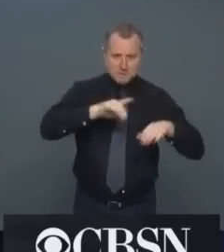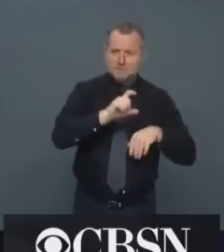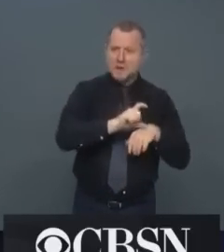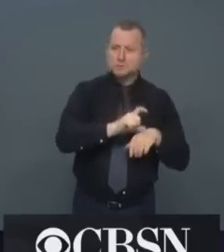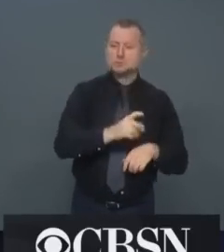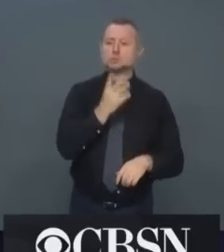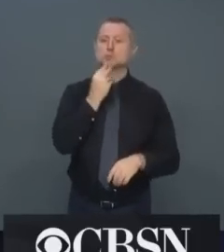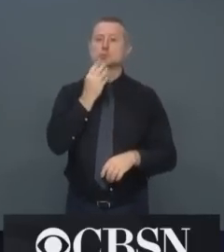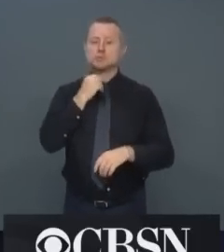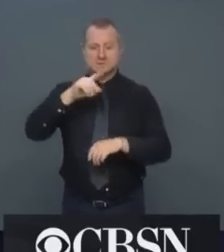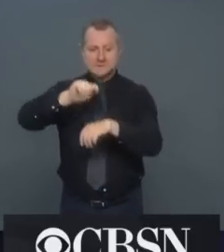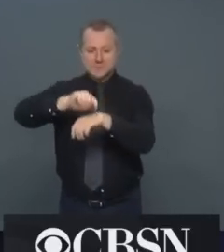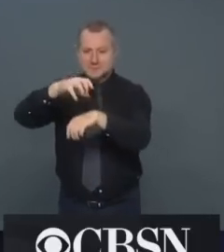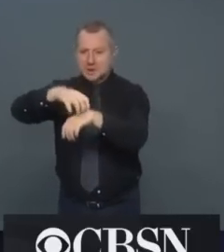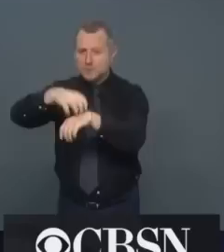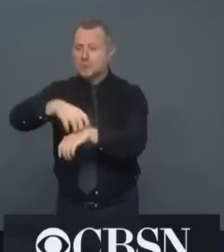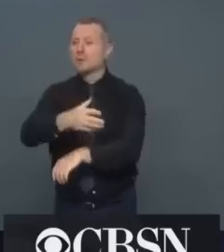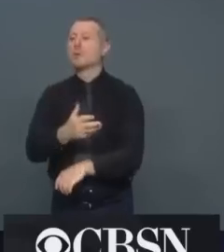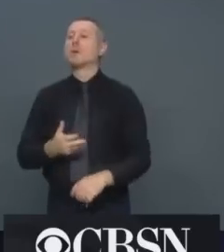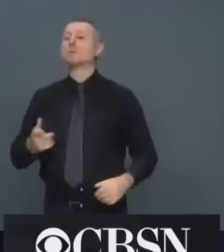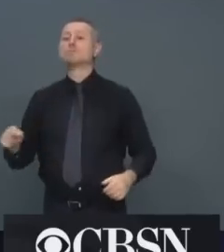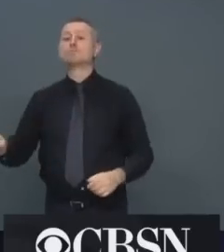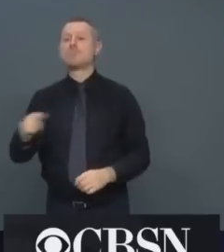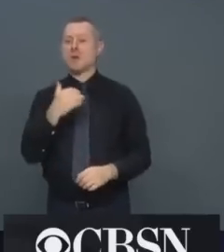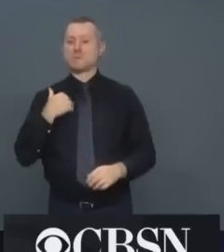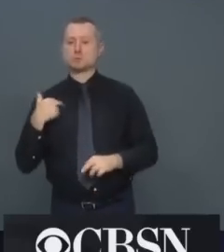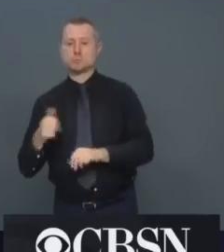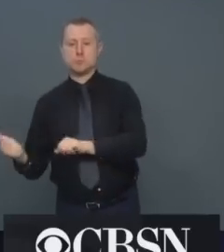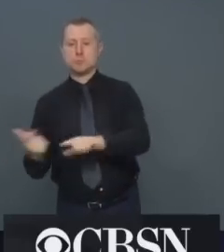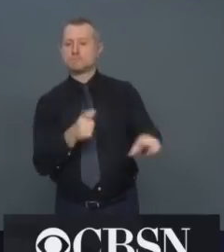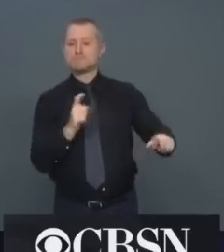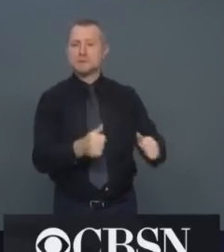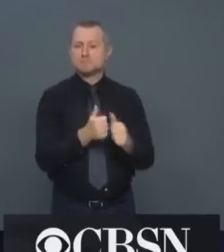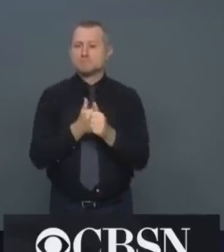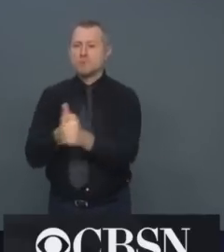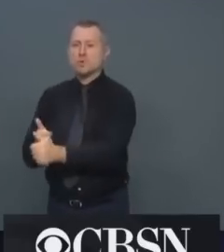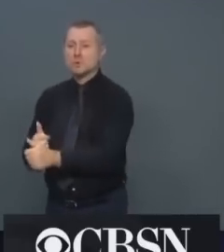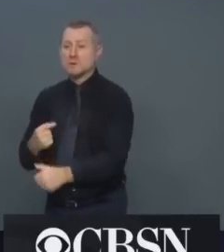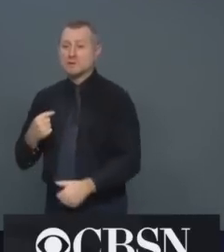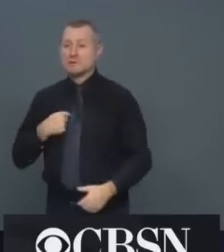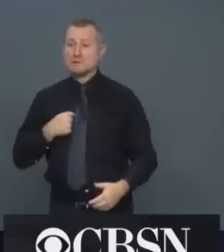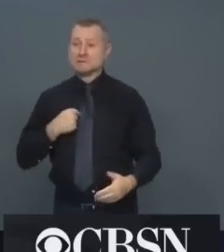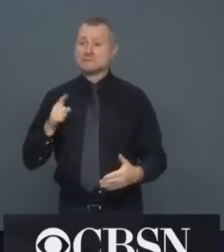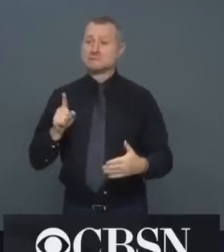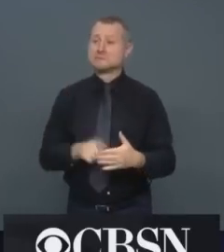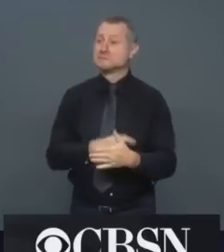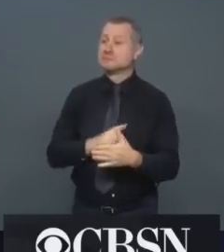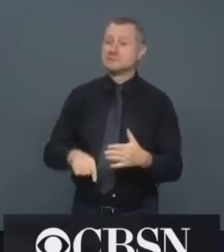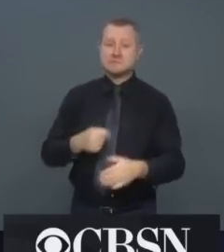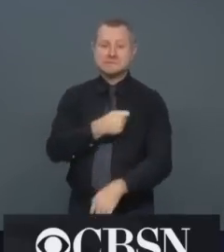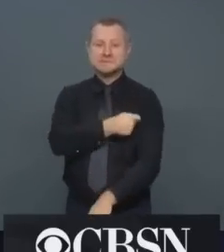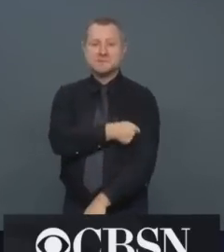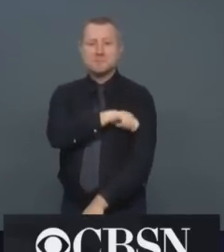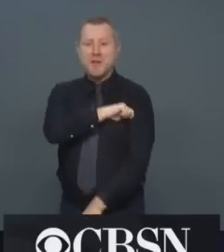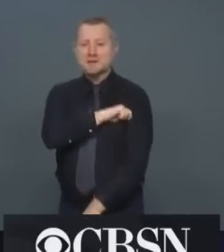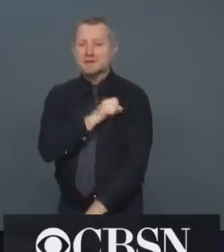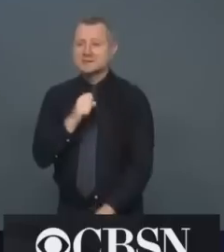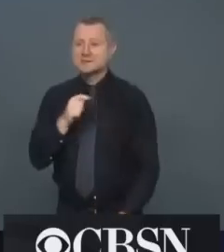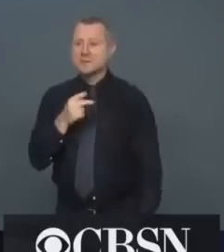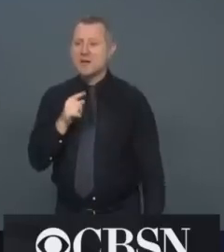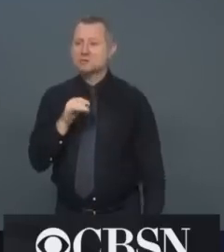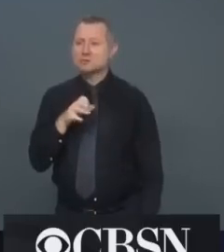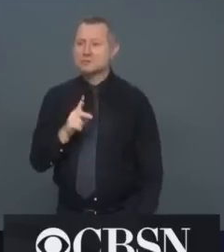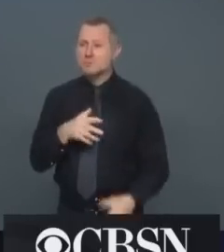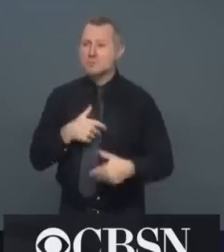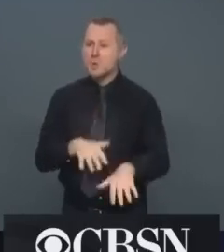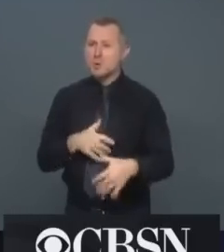all religions, right? I canceled St. Patrick's Day Parade, which many Catholics consider a high Catholic